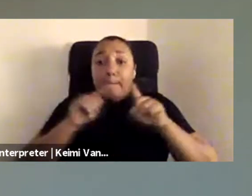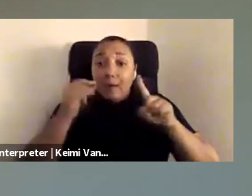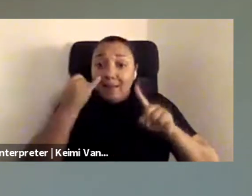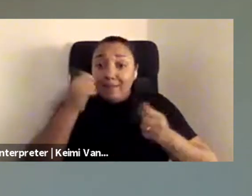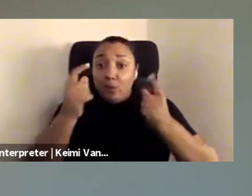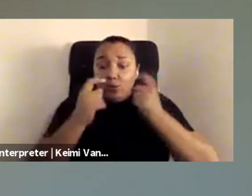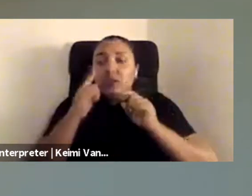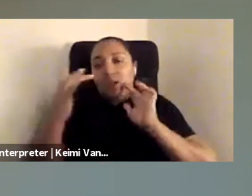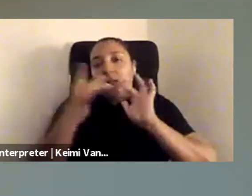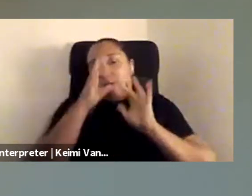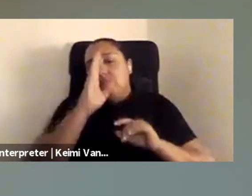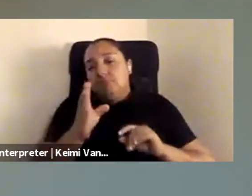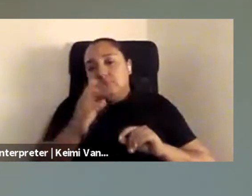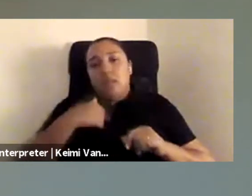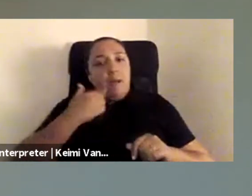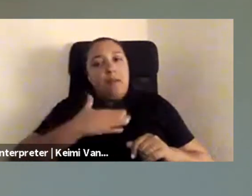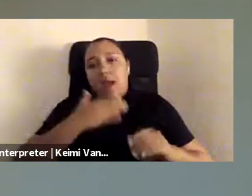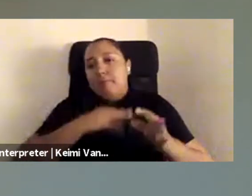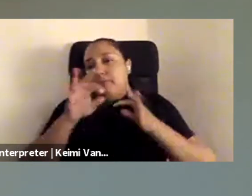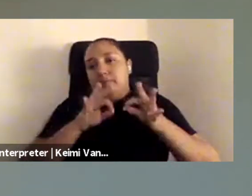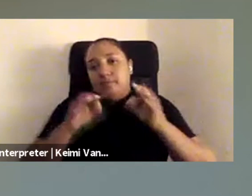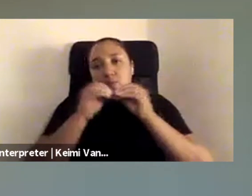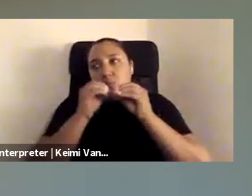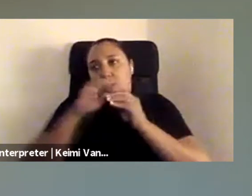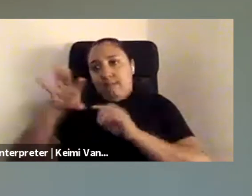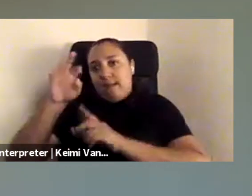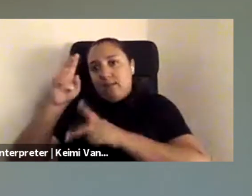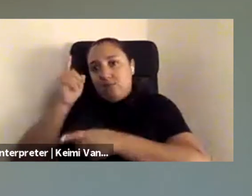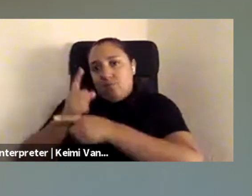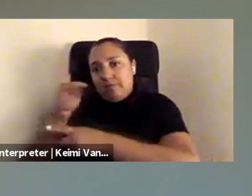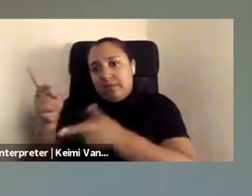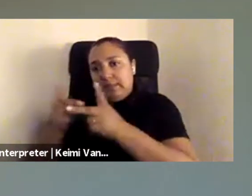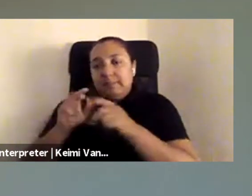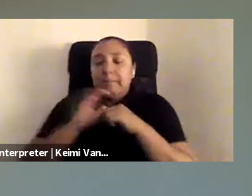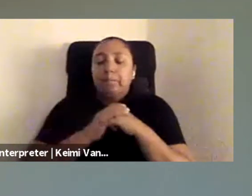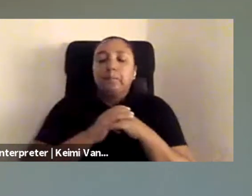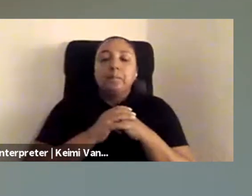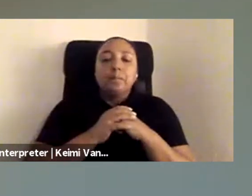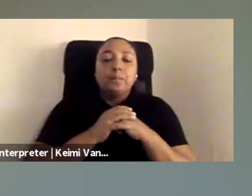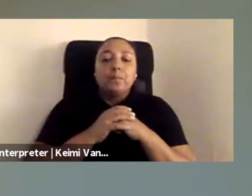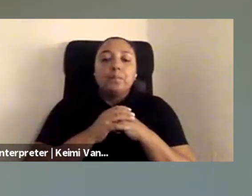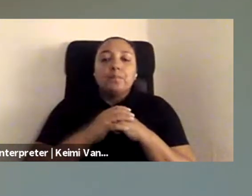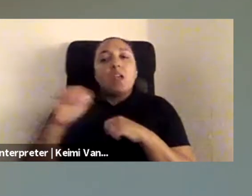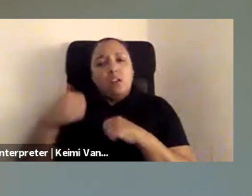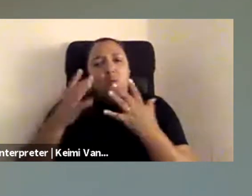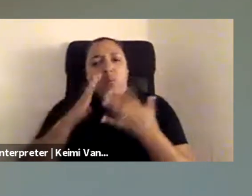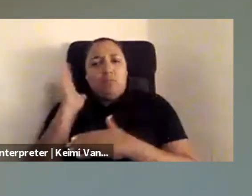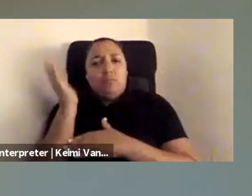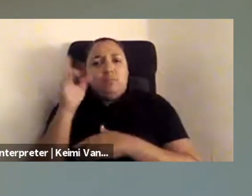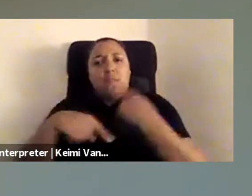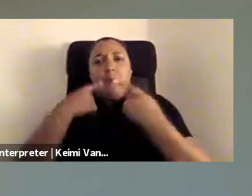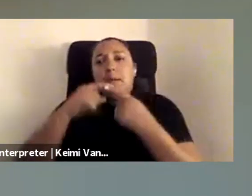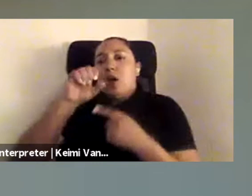always contact me directly, and I'm happy to direct them in the right place. Another thing that I want to talk about is the social